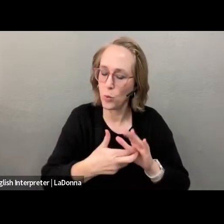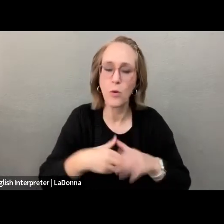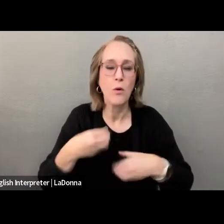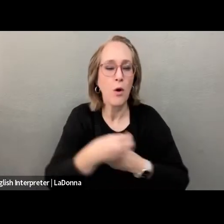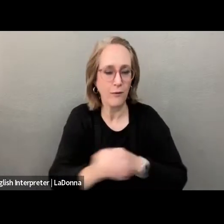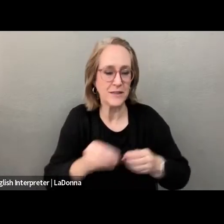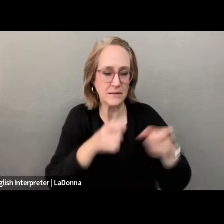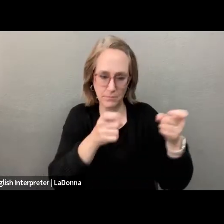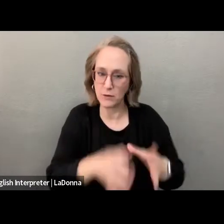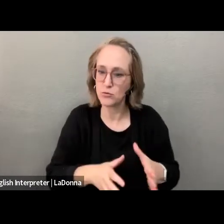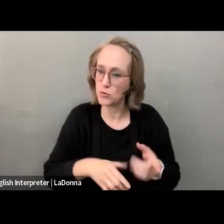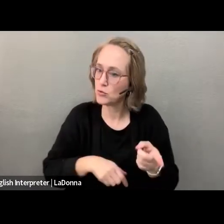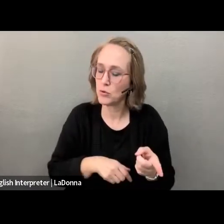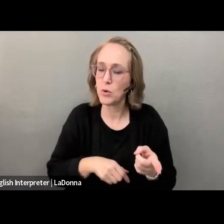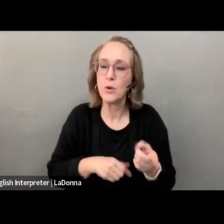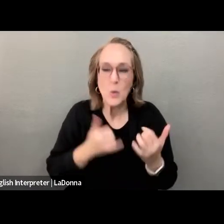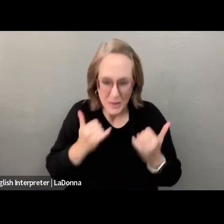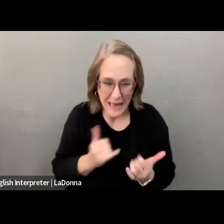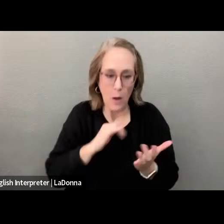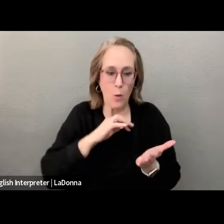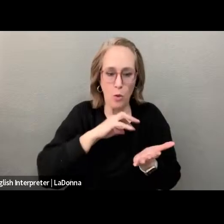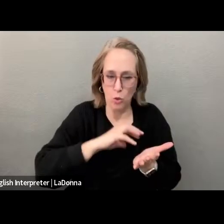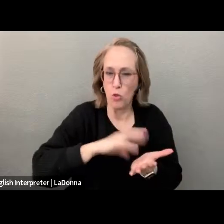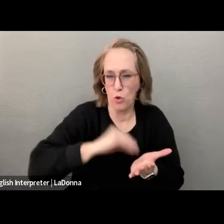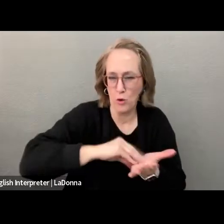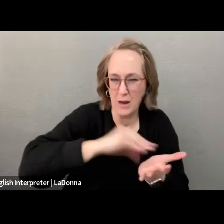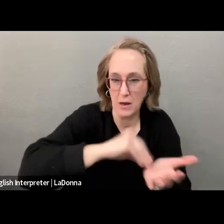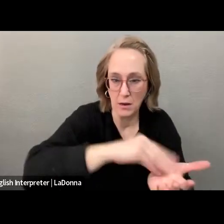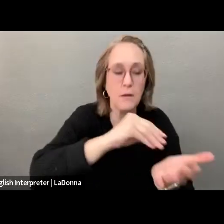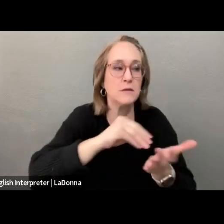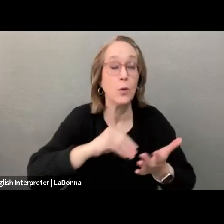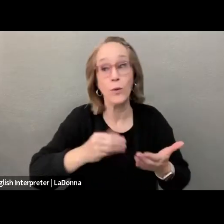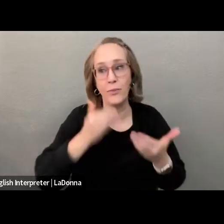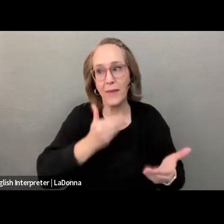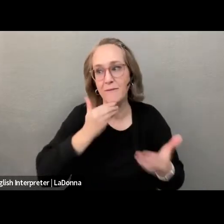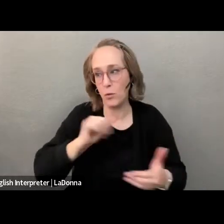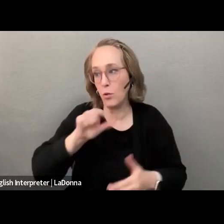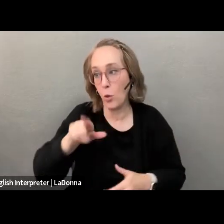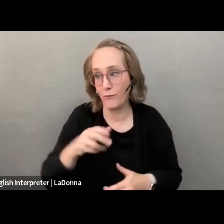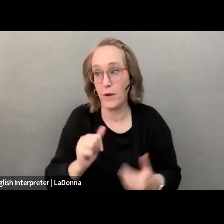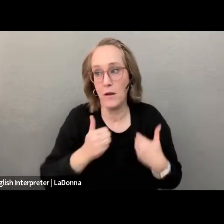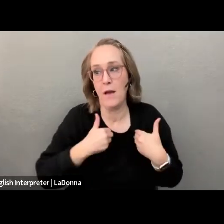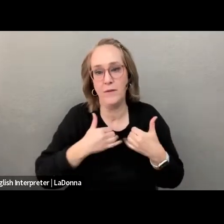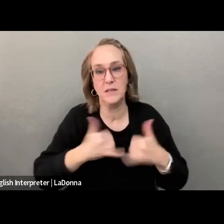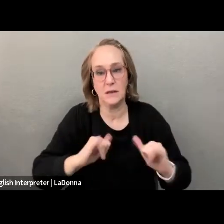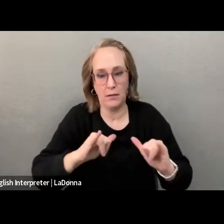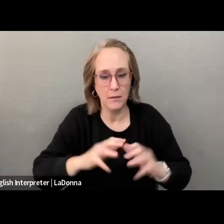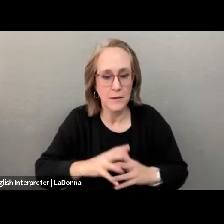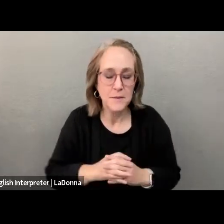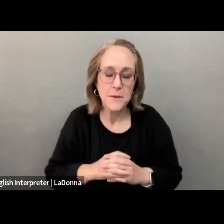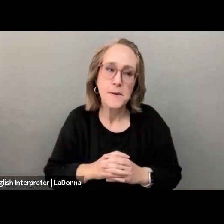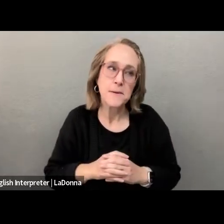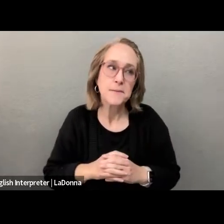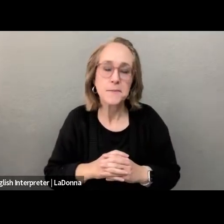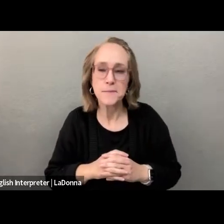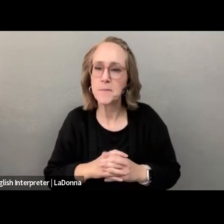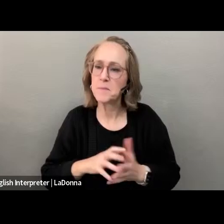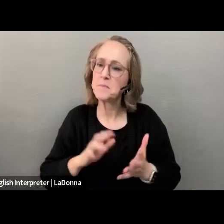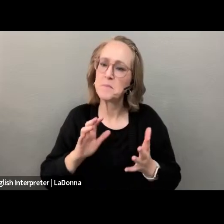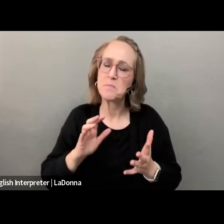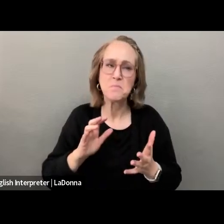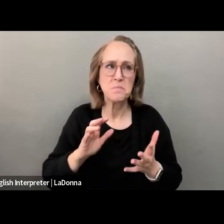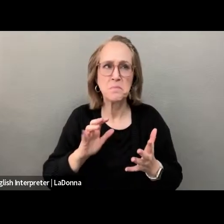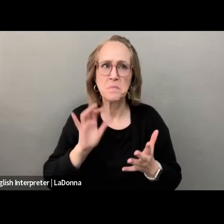who is learning very quickly, and we're so thankful for that. So that's where we stand right